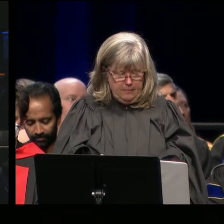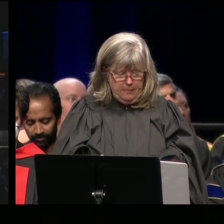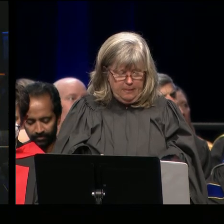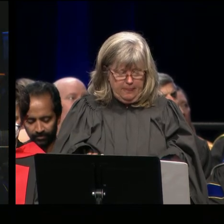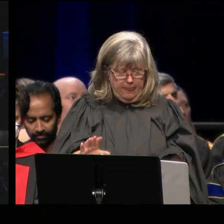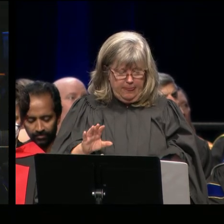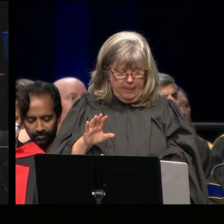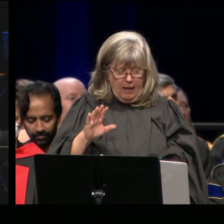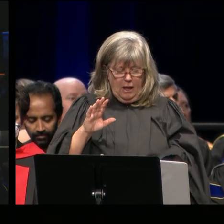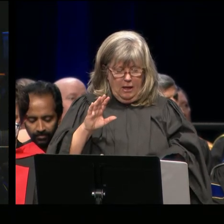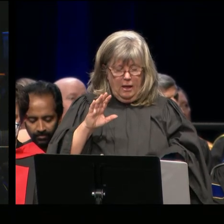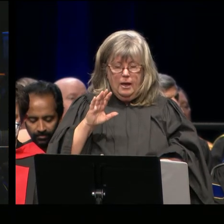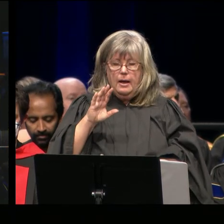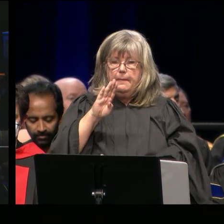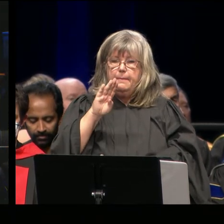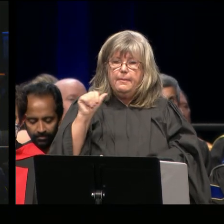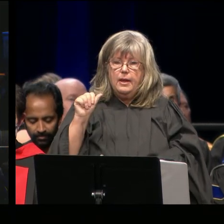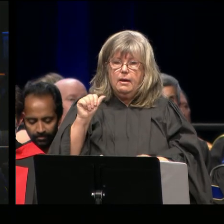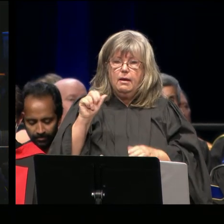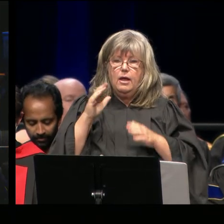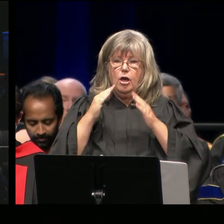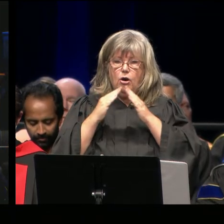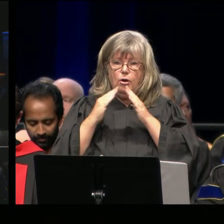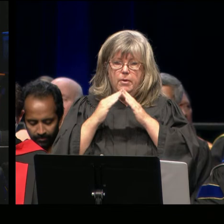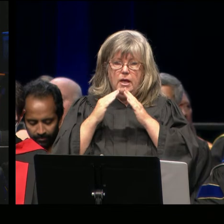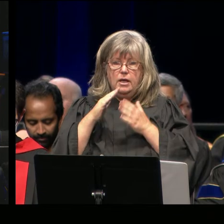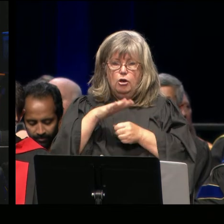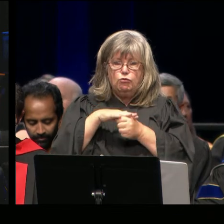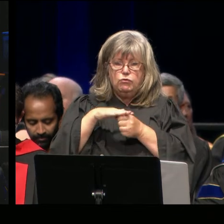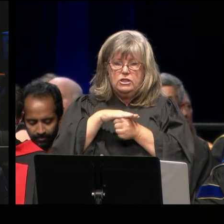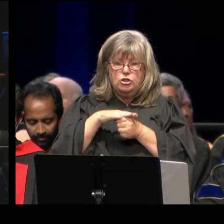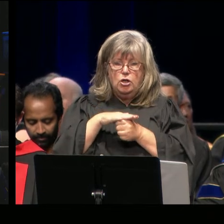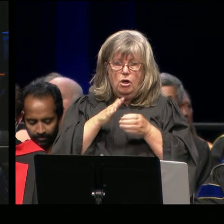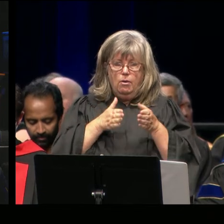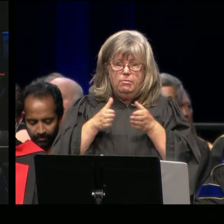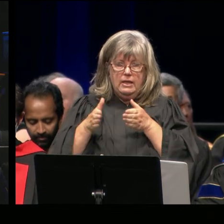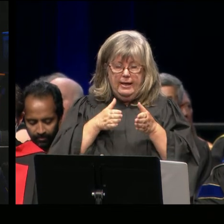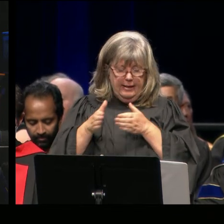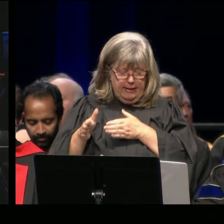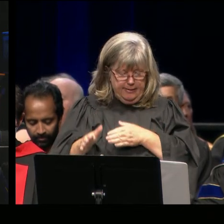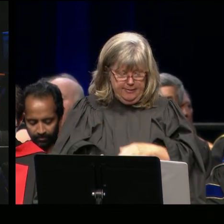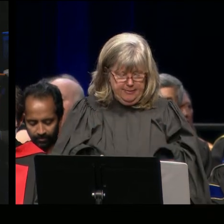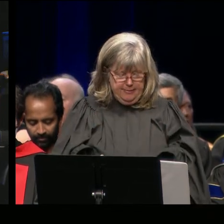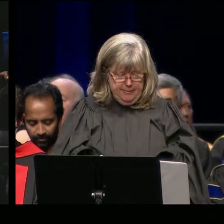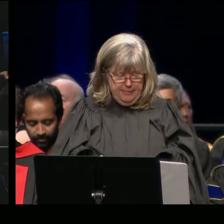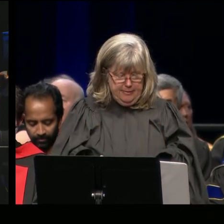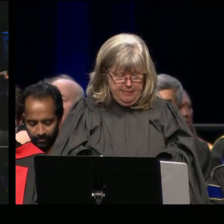Bachelor of Urban and Regional Planning in Urban and Regional Planning.